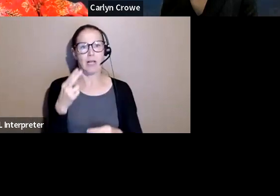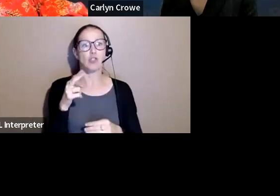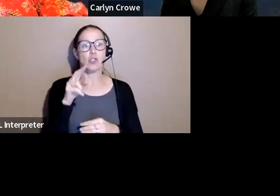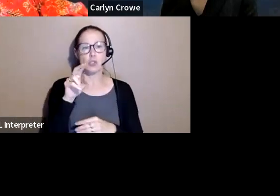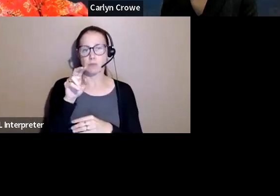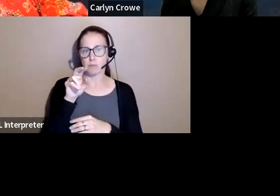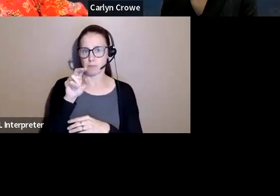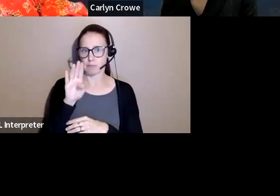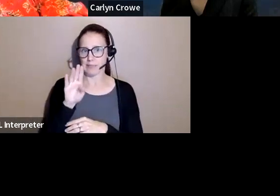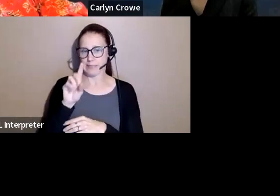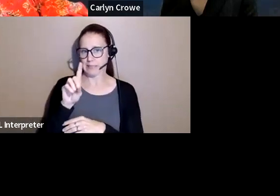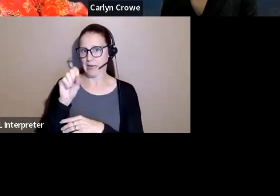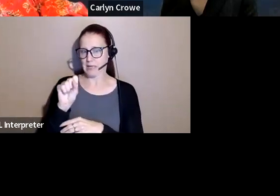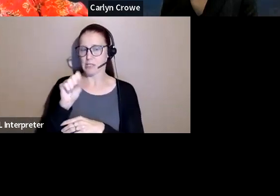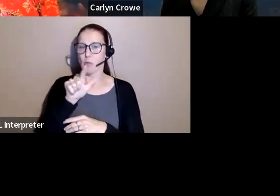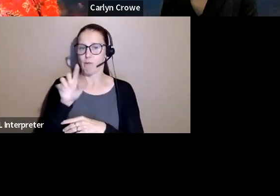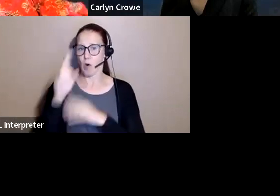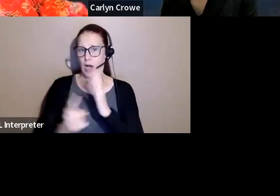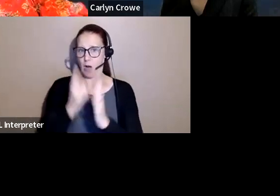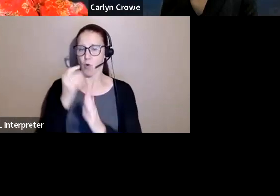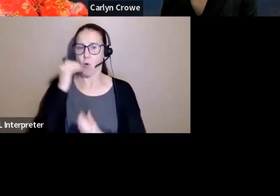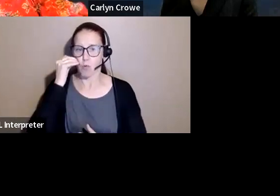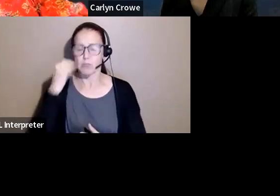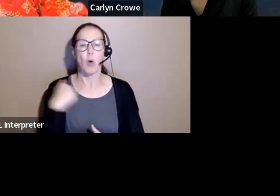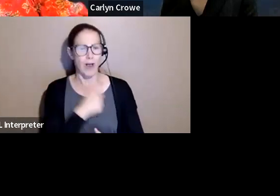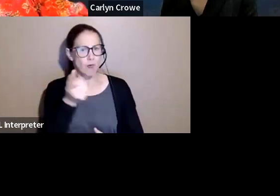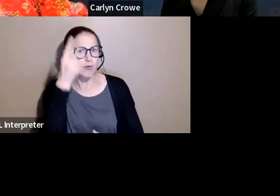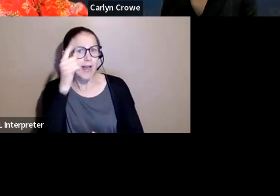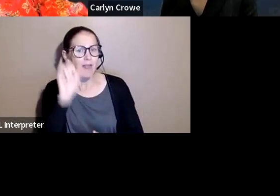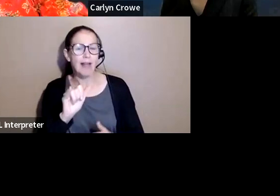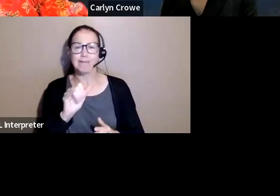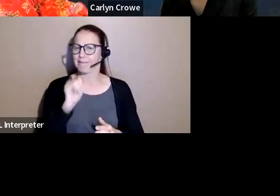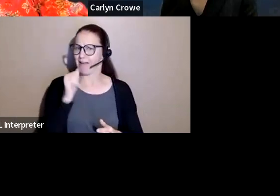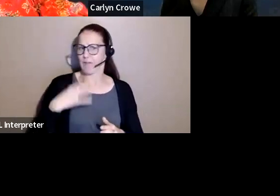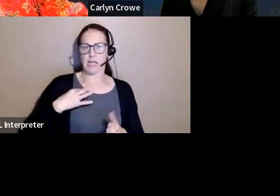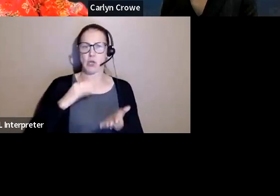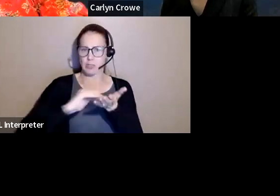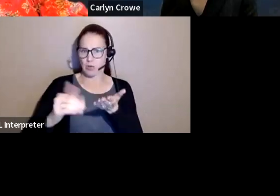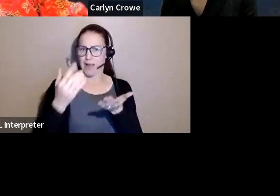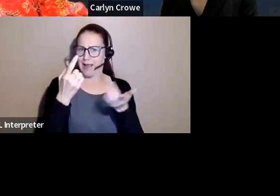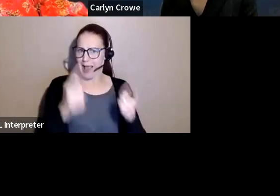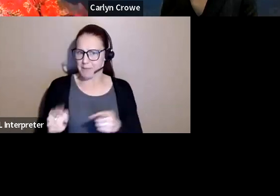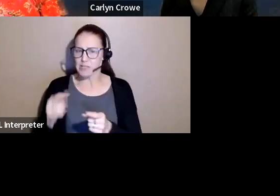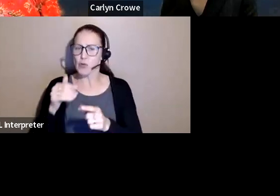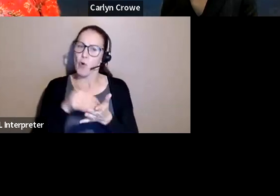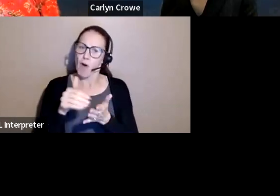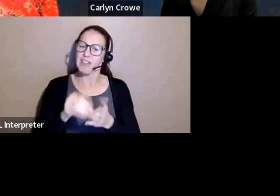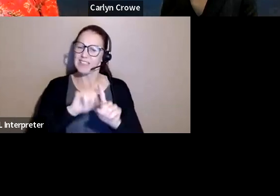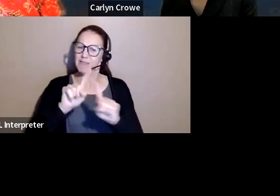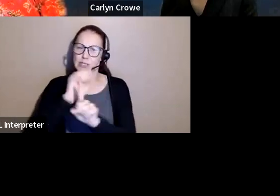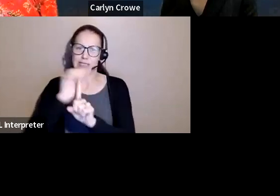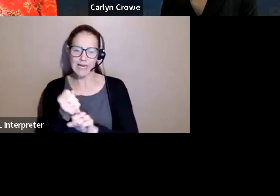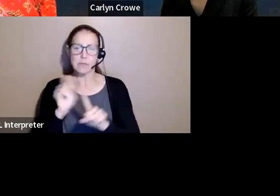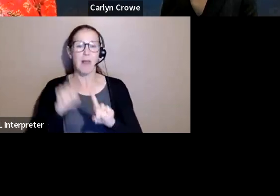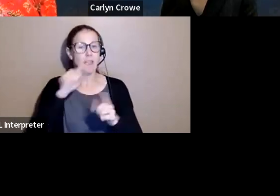homes. So we do understand that involuntary discharge happens in a lot of settings, but this research, like I said,